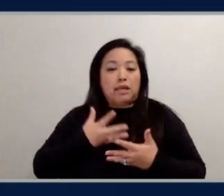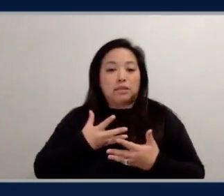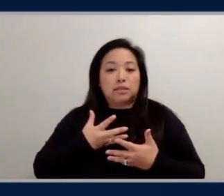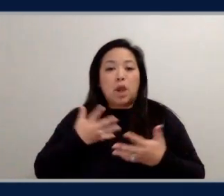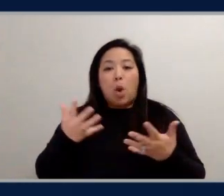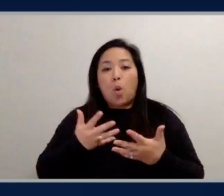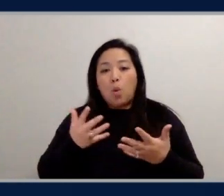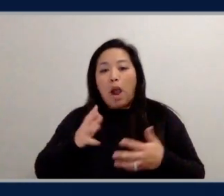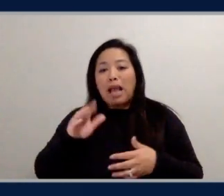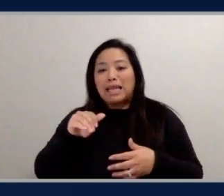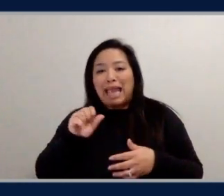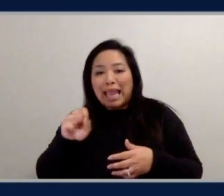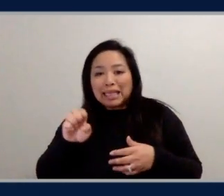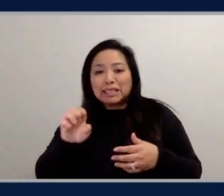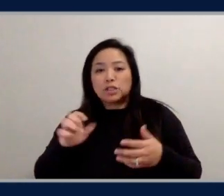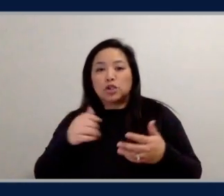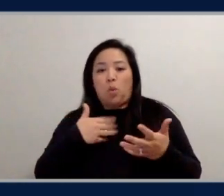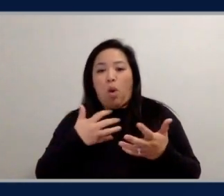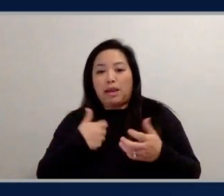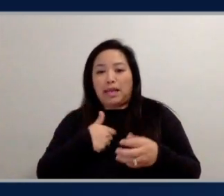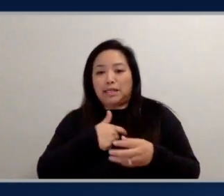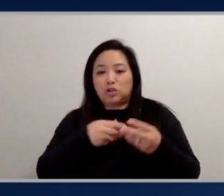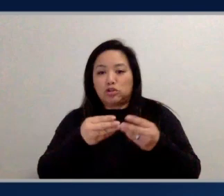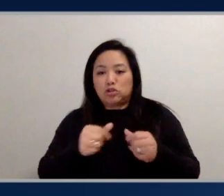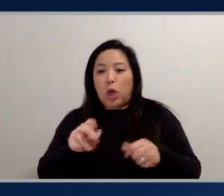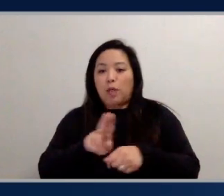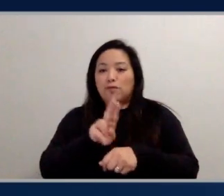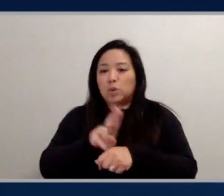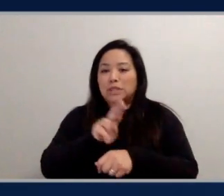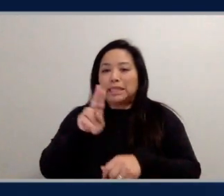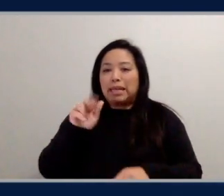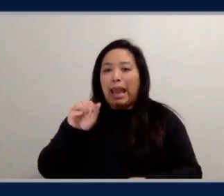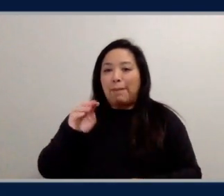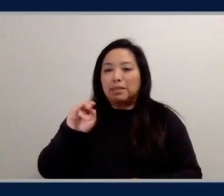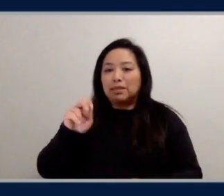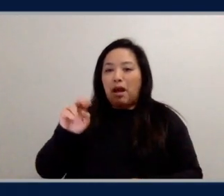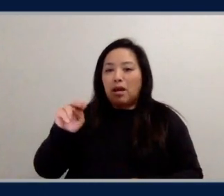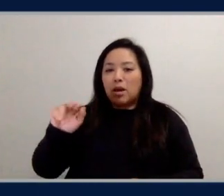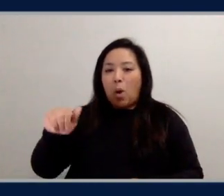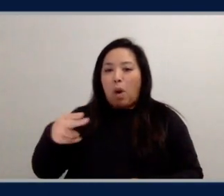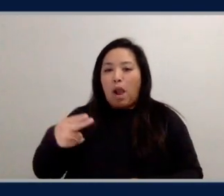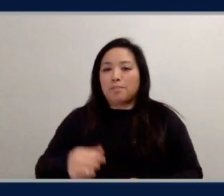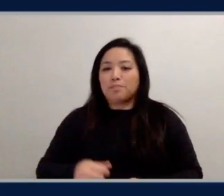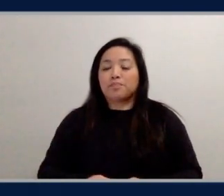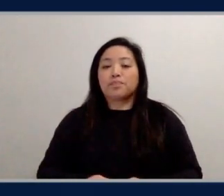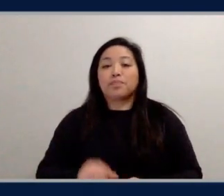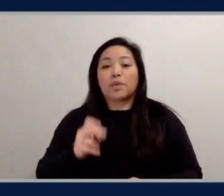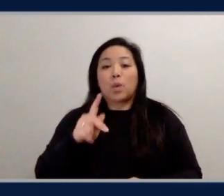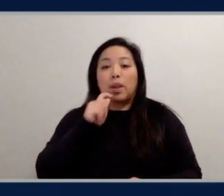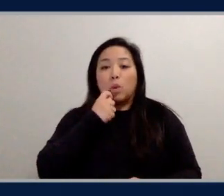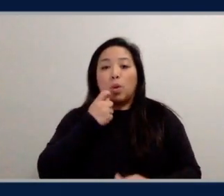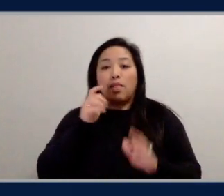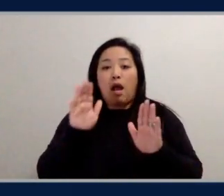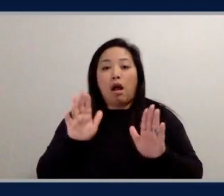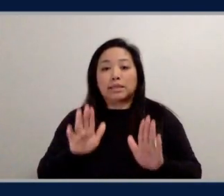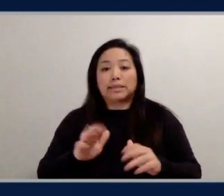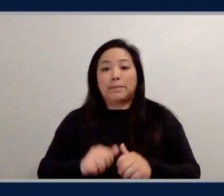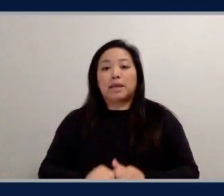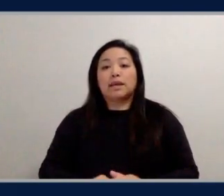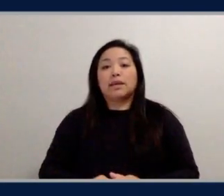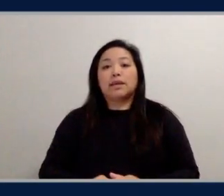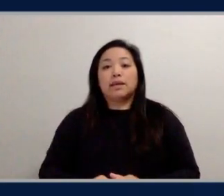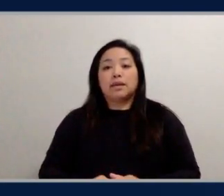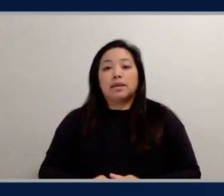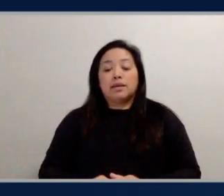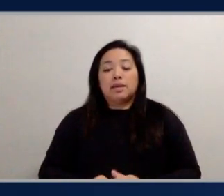solve using Amazon Nova. We would love to hear about that as well. Yeah, absolutely. Right. Yeah, cool, awesome. So getting right in, right? So we have a